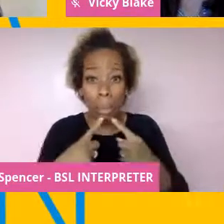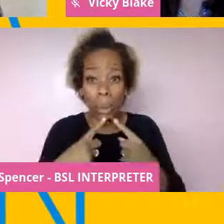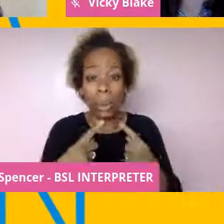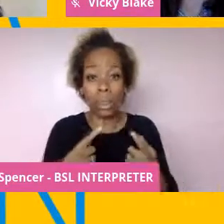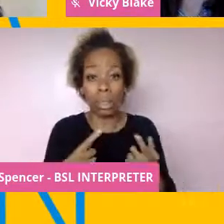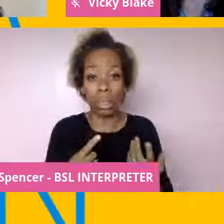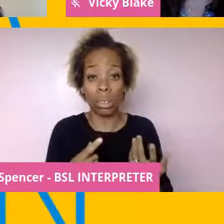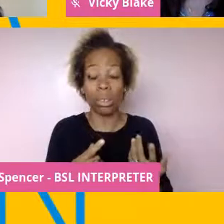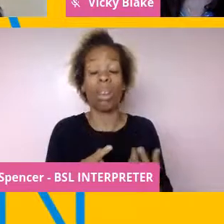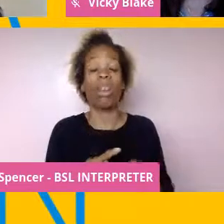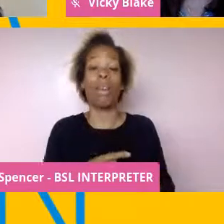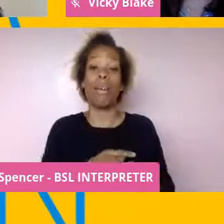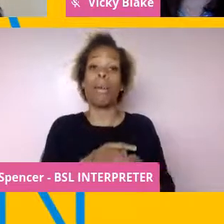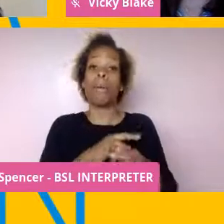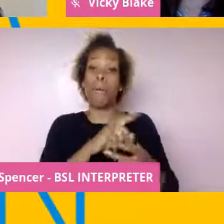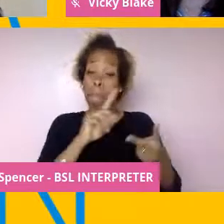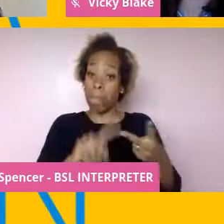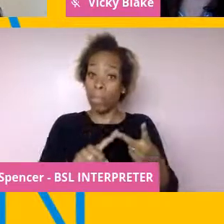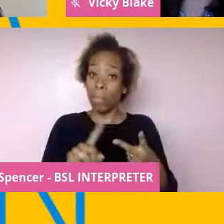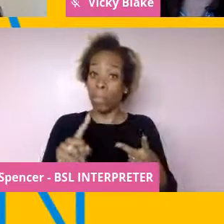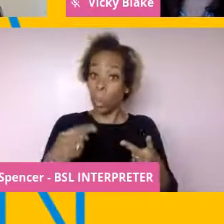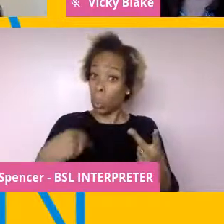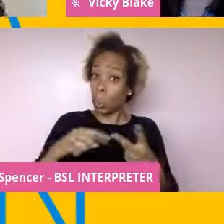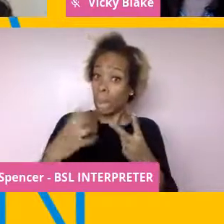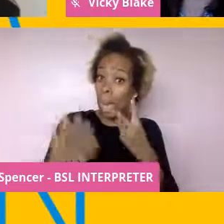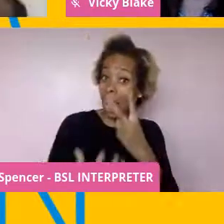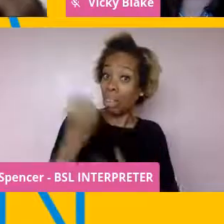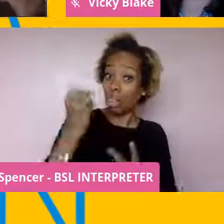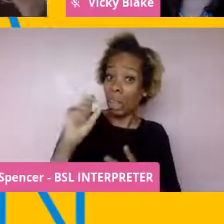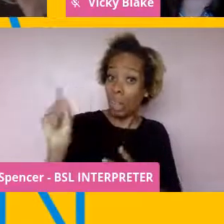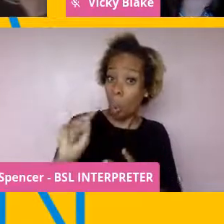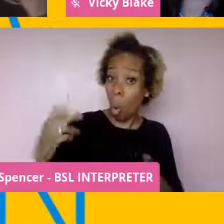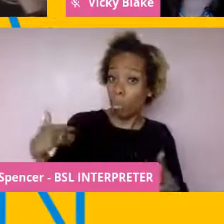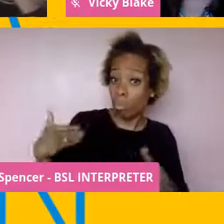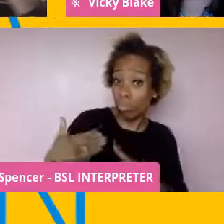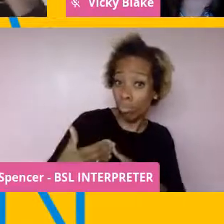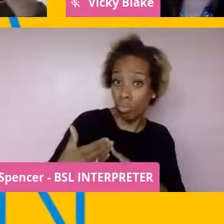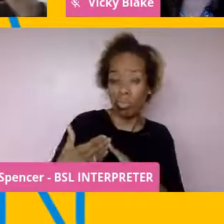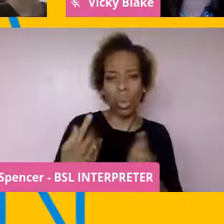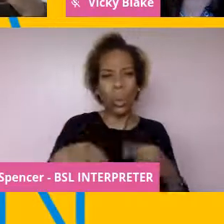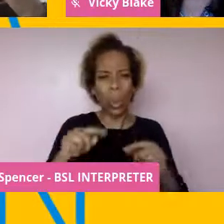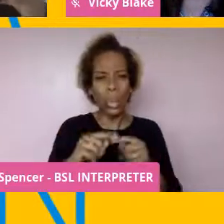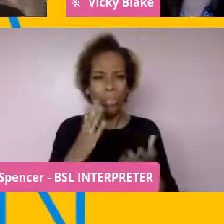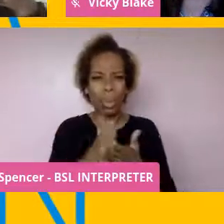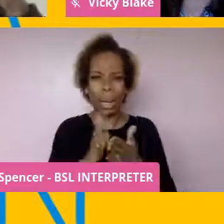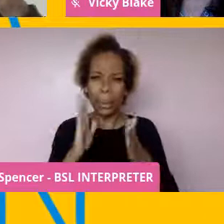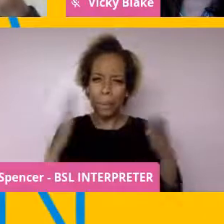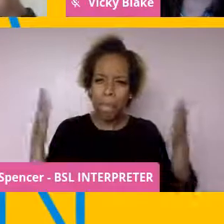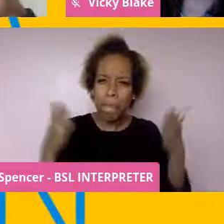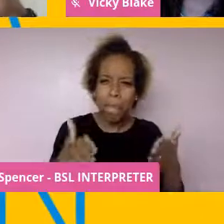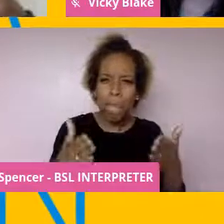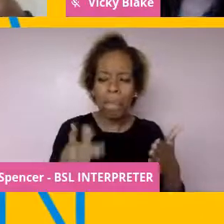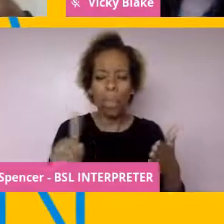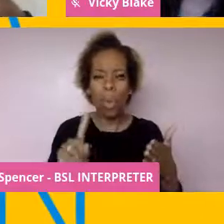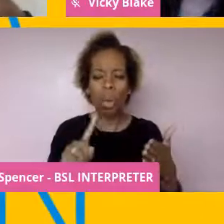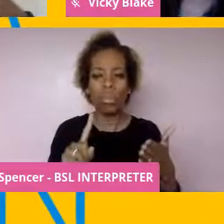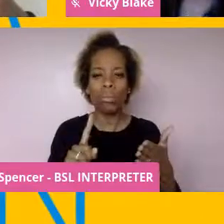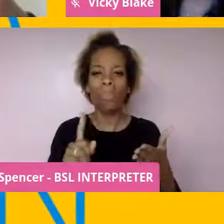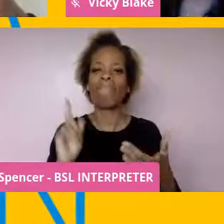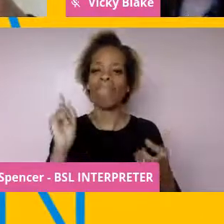101 level. What we've achieved in that time, which has been the focus of most of our organising, is a security of employment